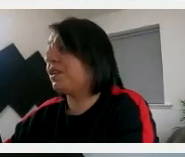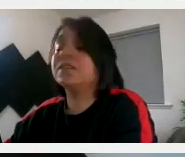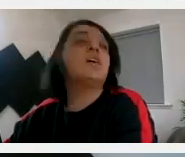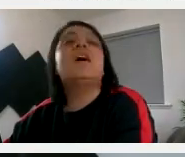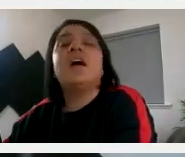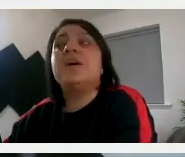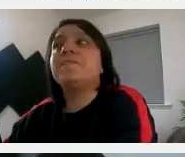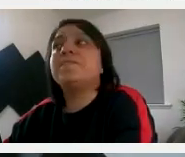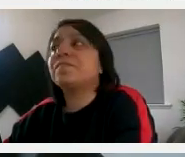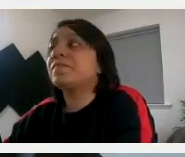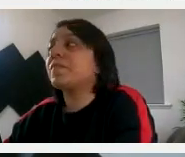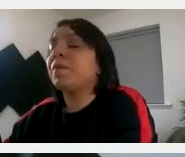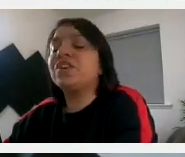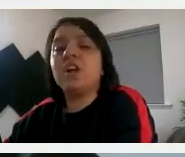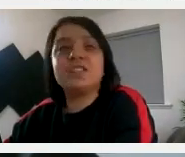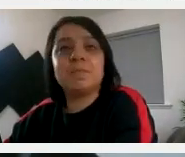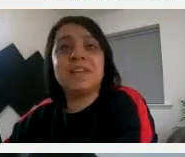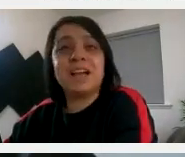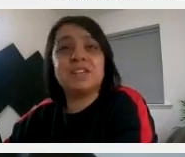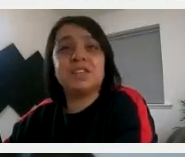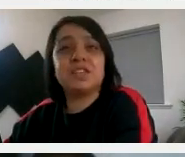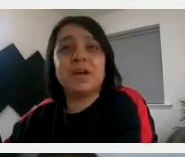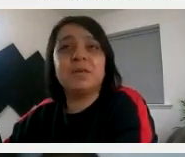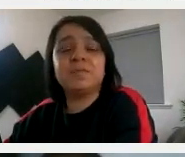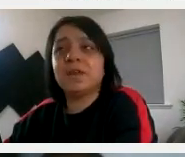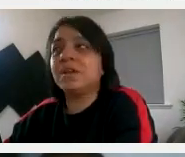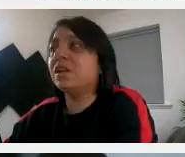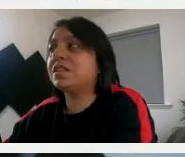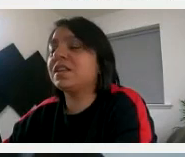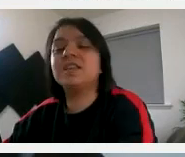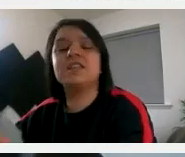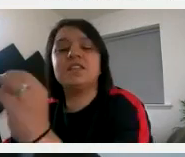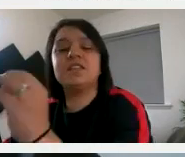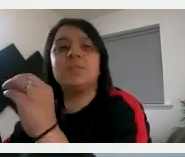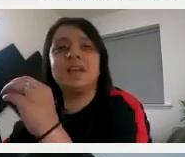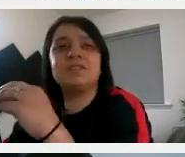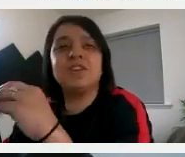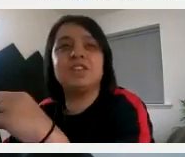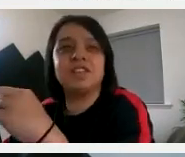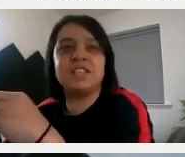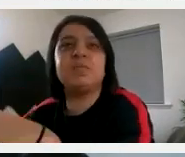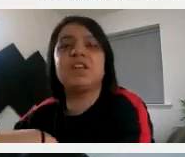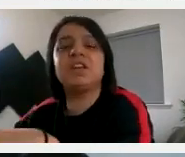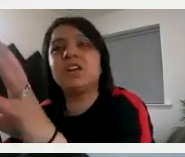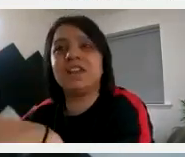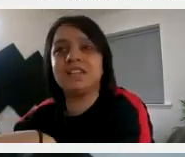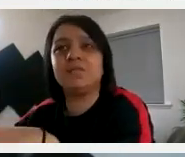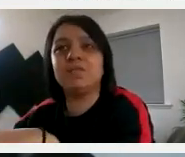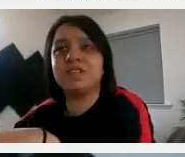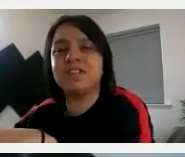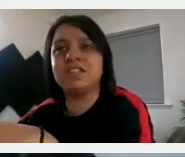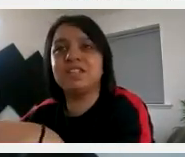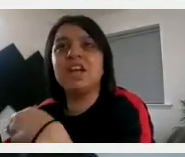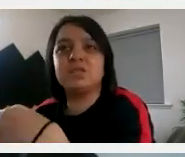England. By dialects, I mean accents as well. Like I said, it's not based really on city, but they kind of class it more